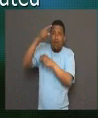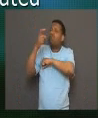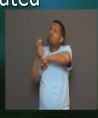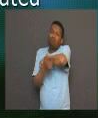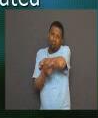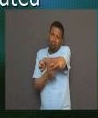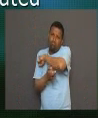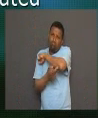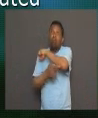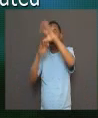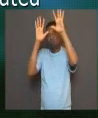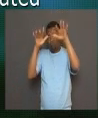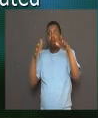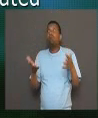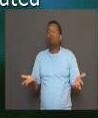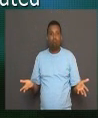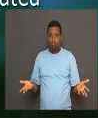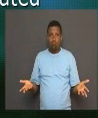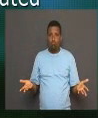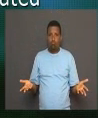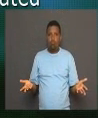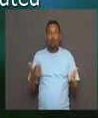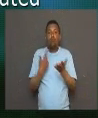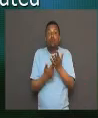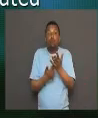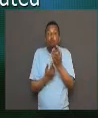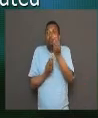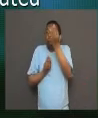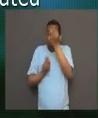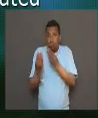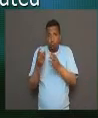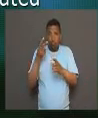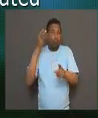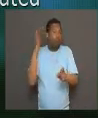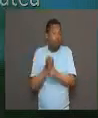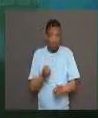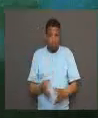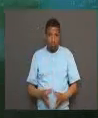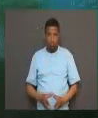challenging terrain, which make trade difficult.